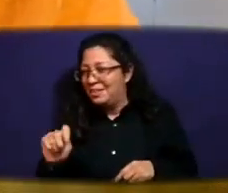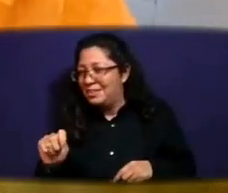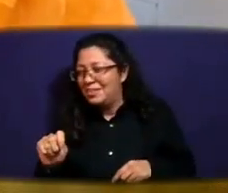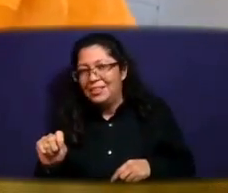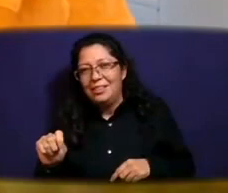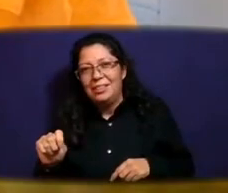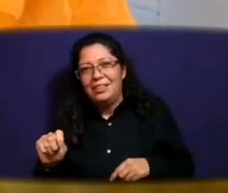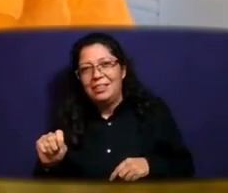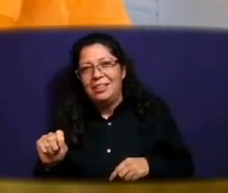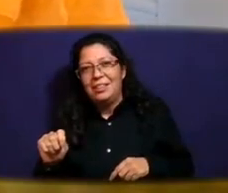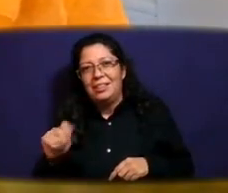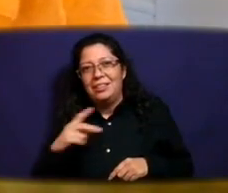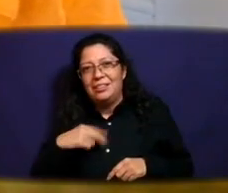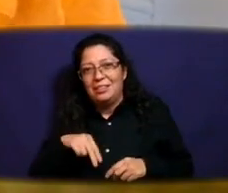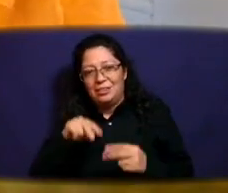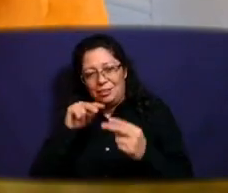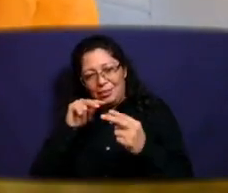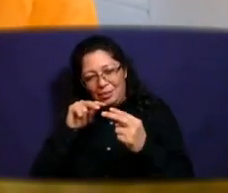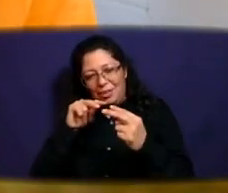In Meme's eyes,